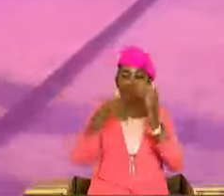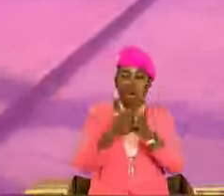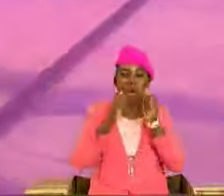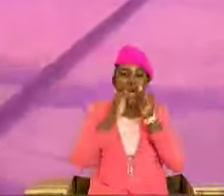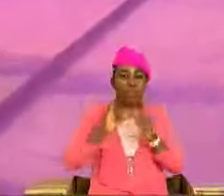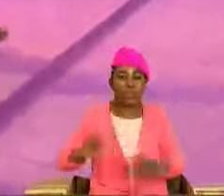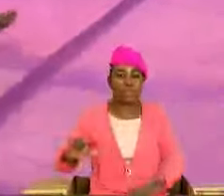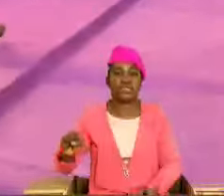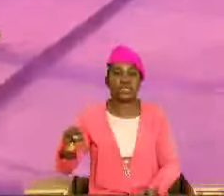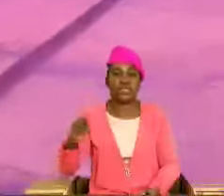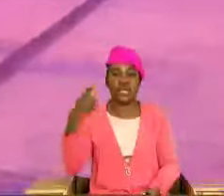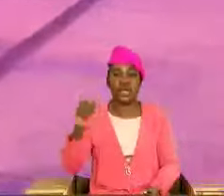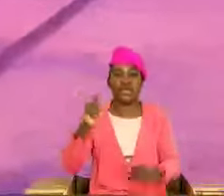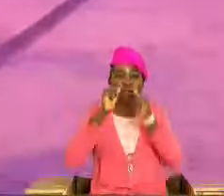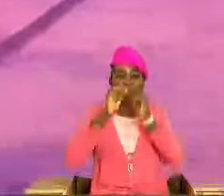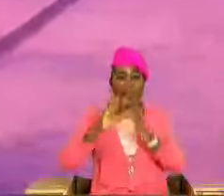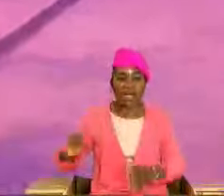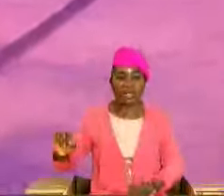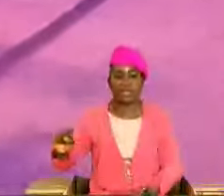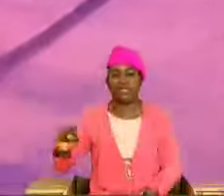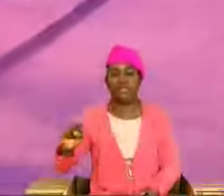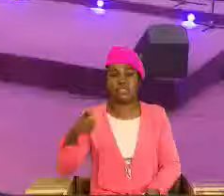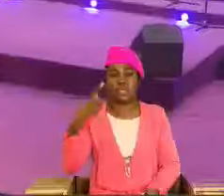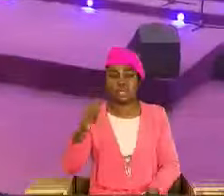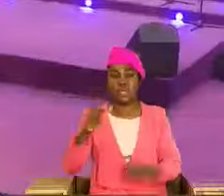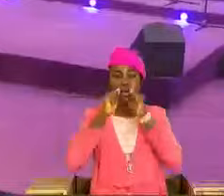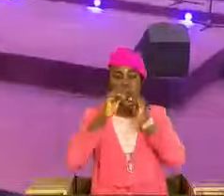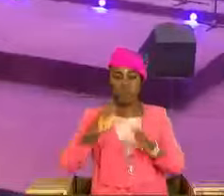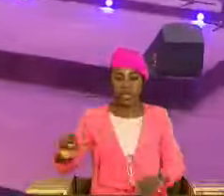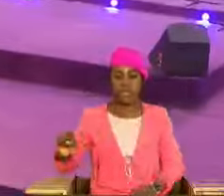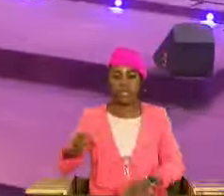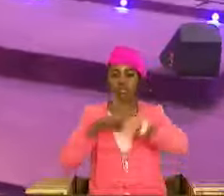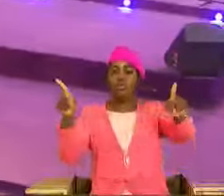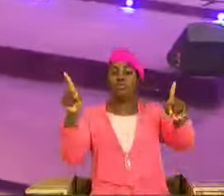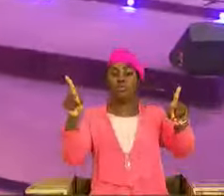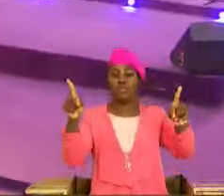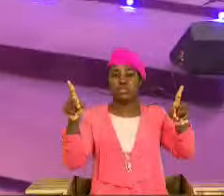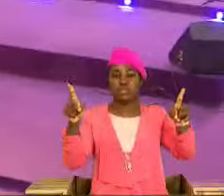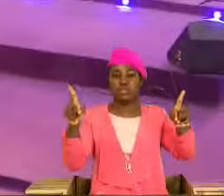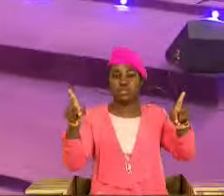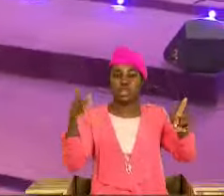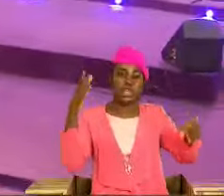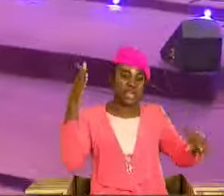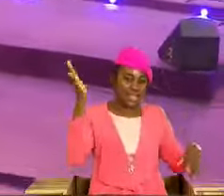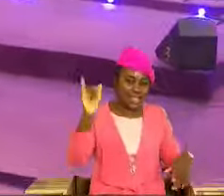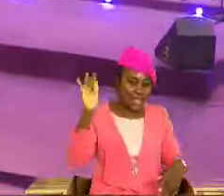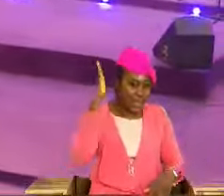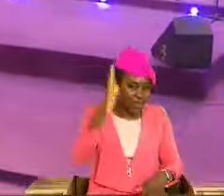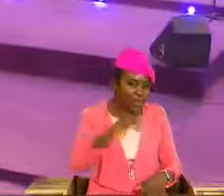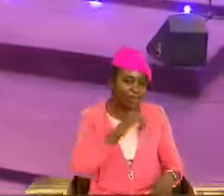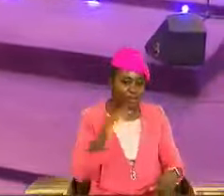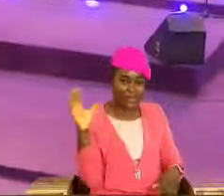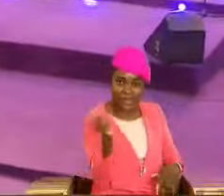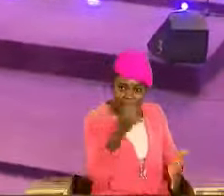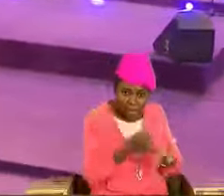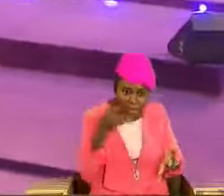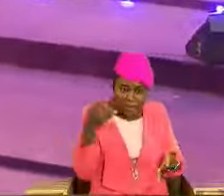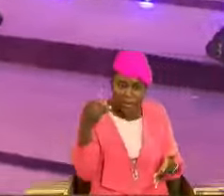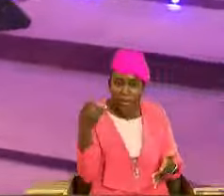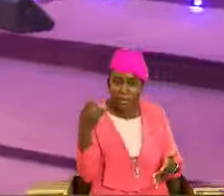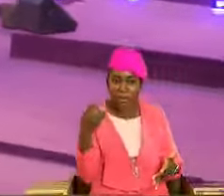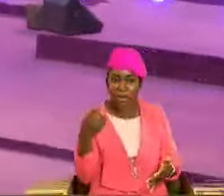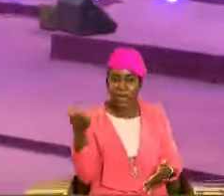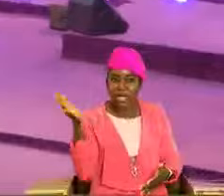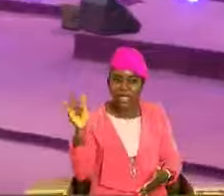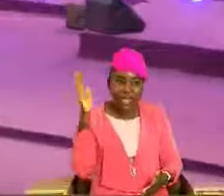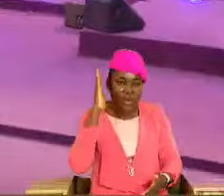blessings yes I can see yes the blessing but they will not get the blessings yes we that confus